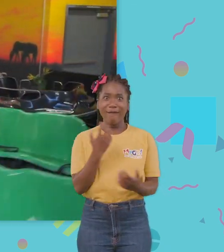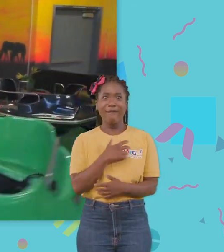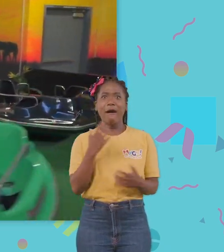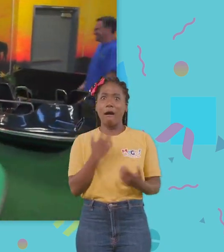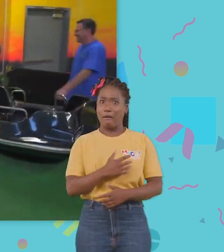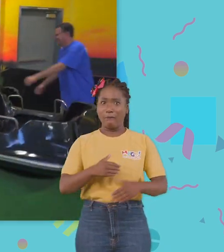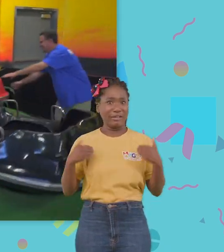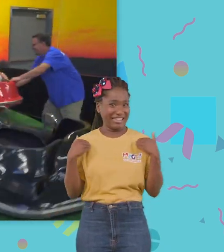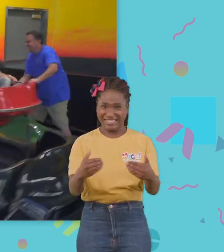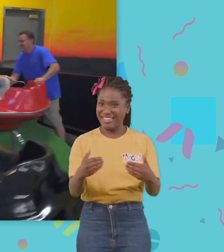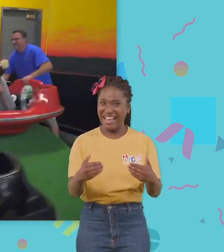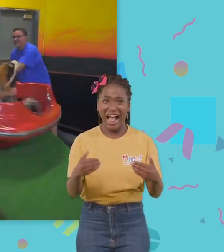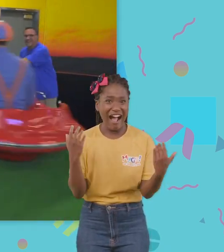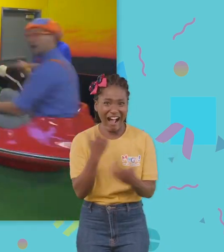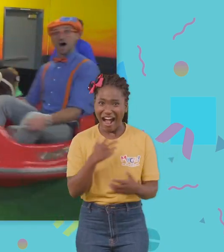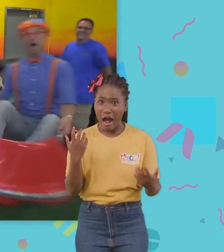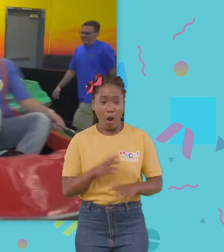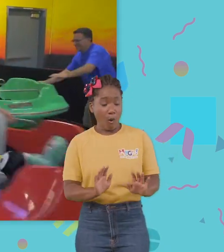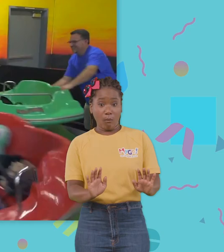okay, here we go. Whoa,